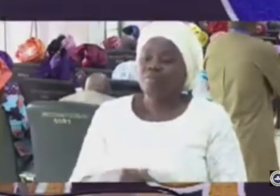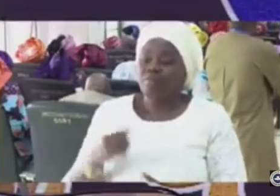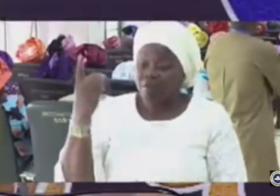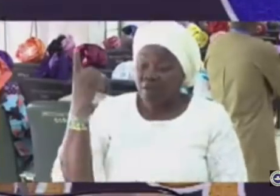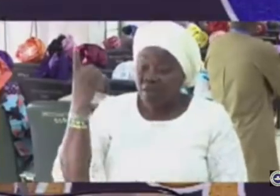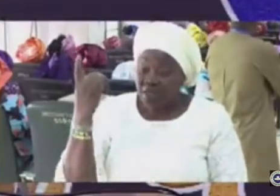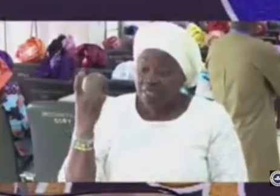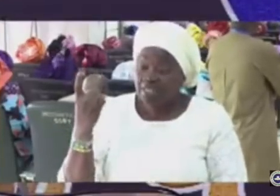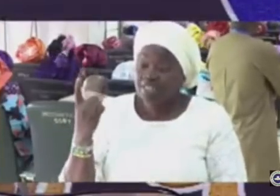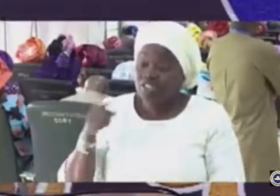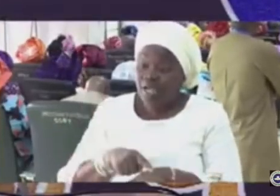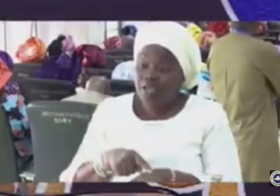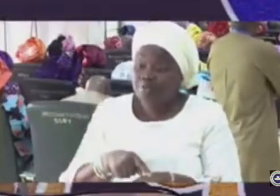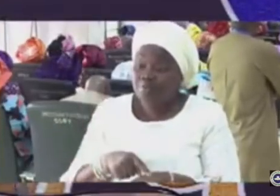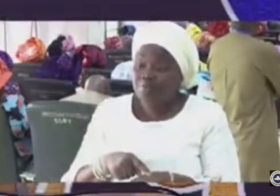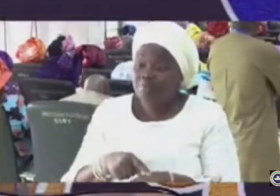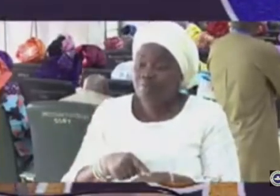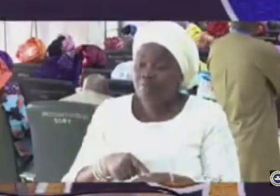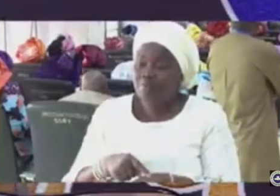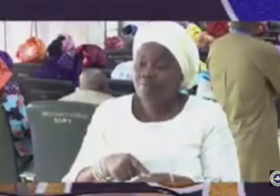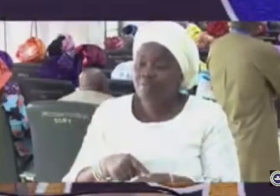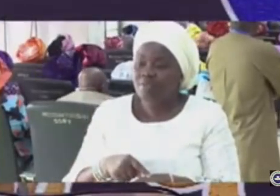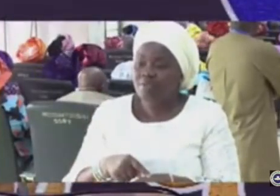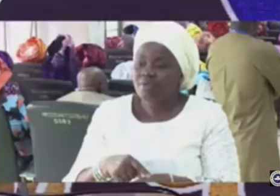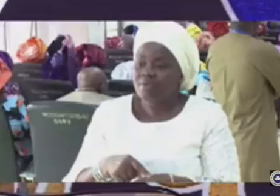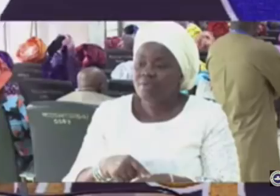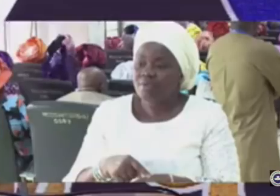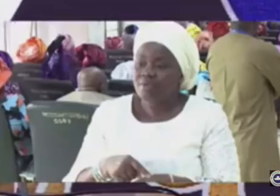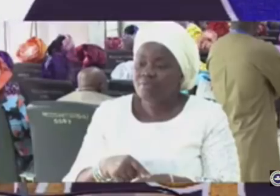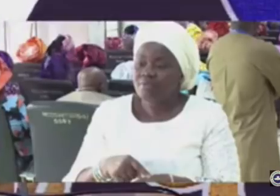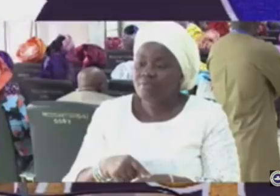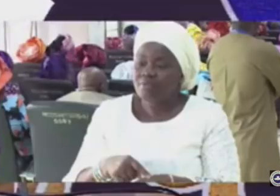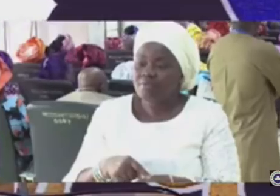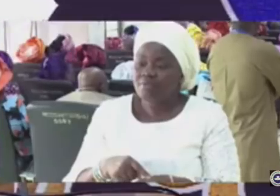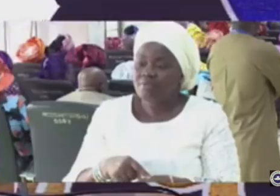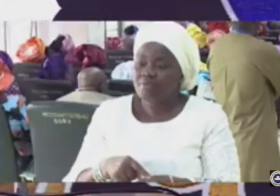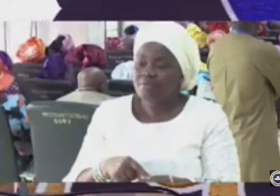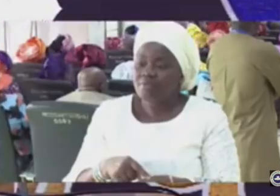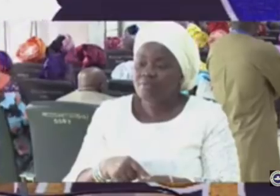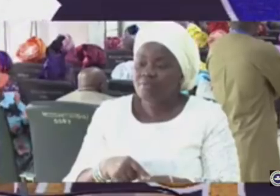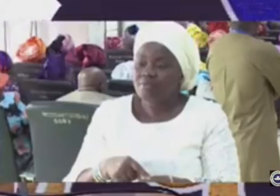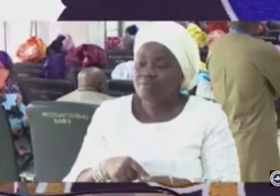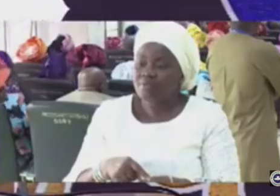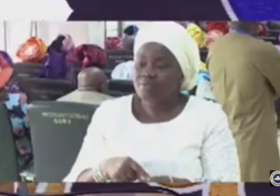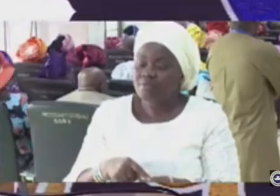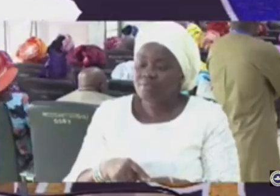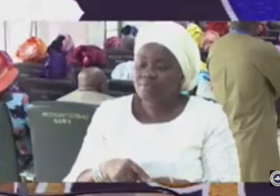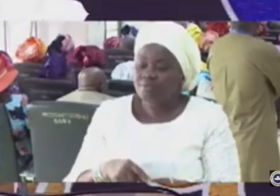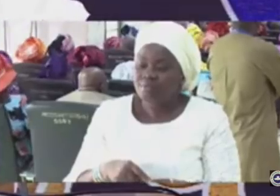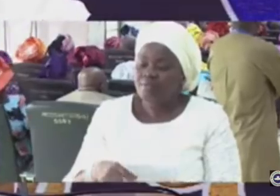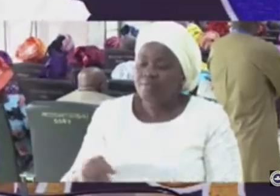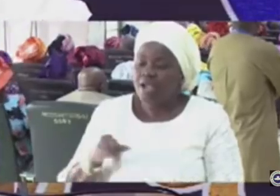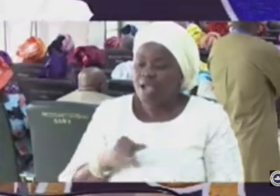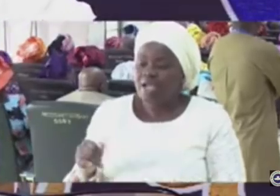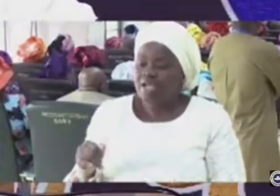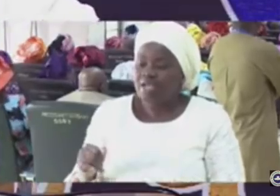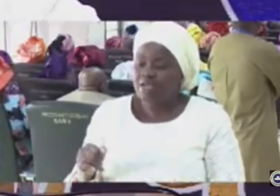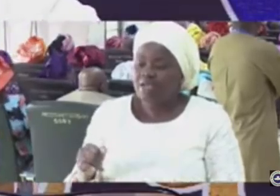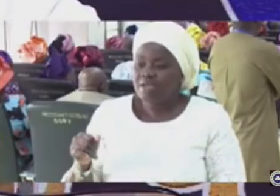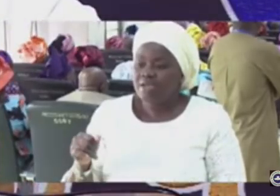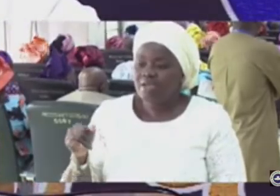an incident that happened when I was at the University of Nigeria, Osuka, way back in the 1960s. I think this was